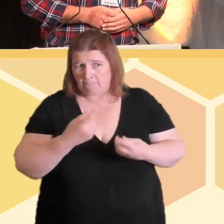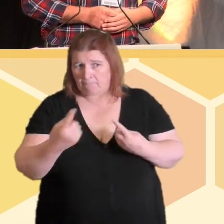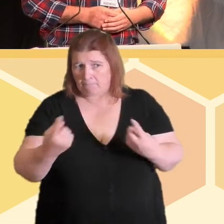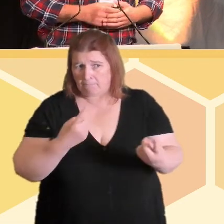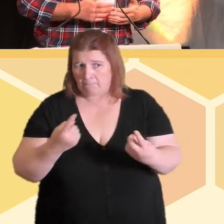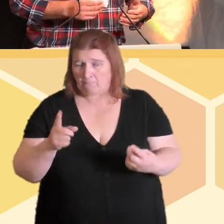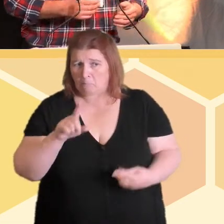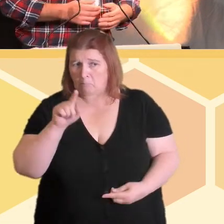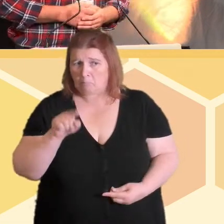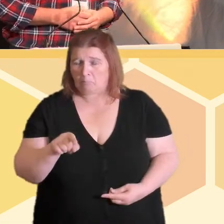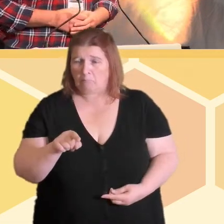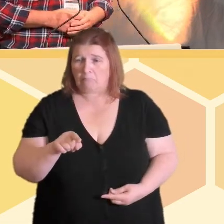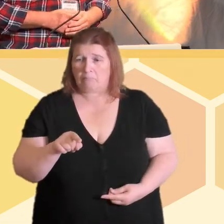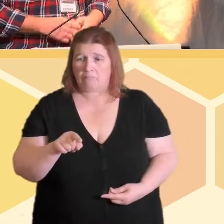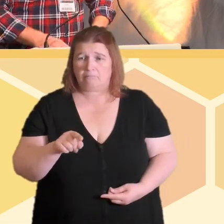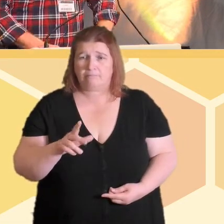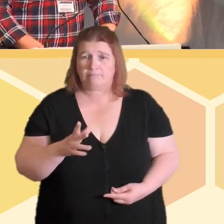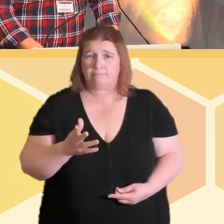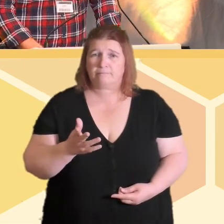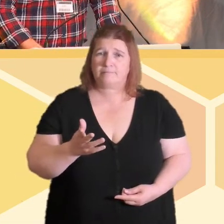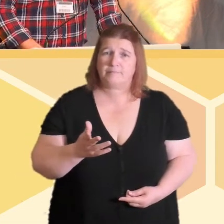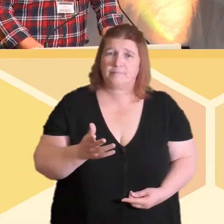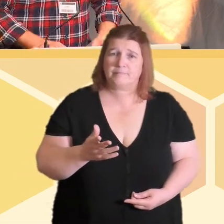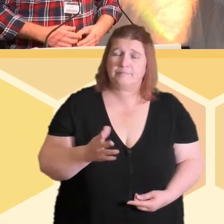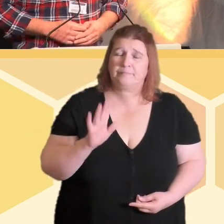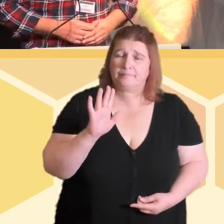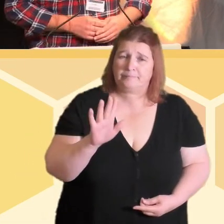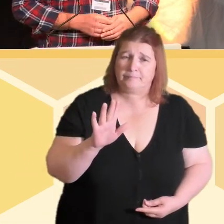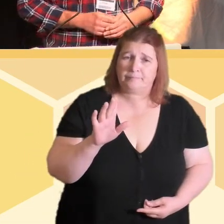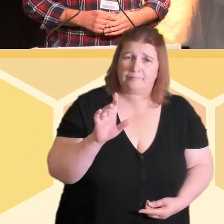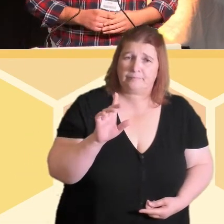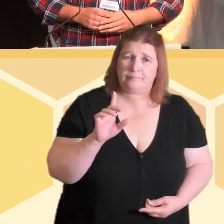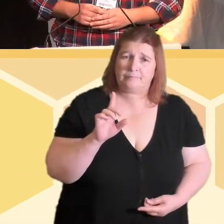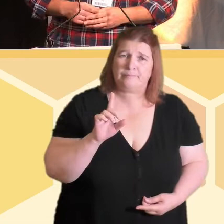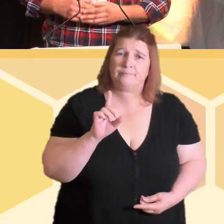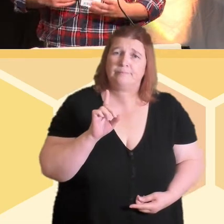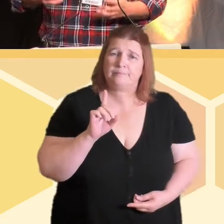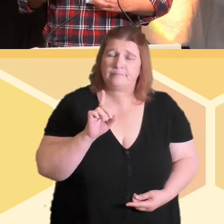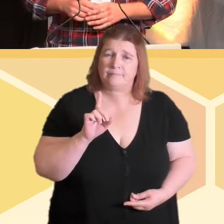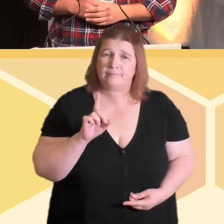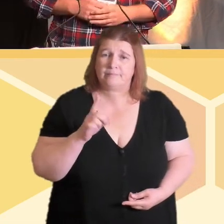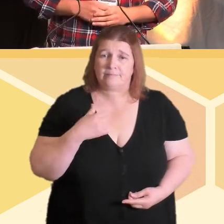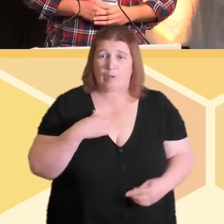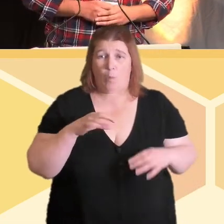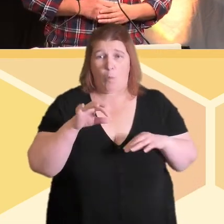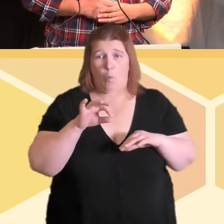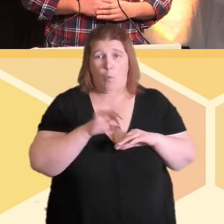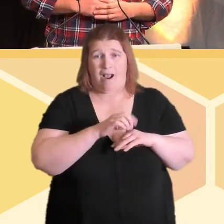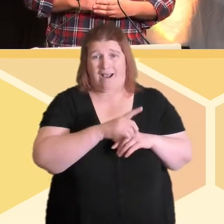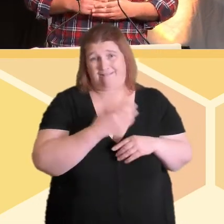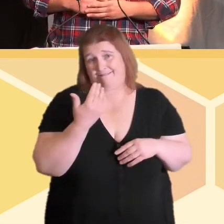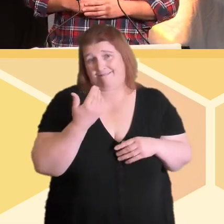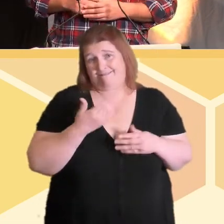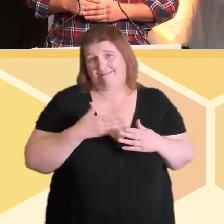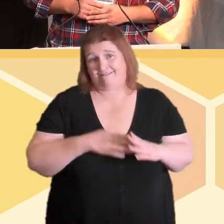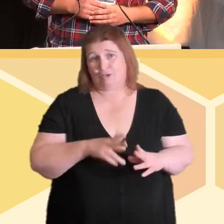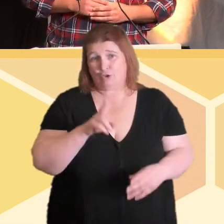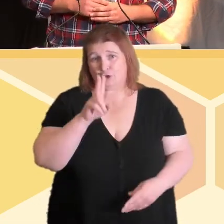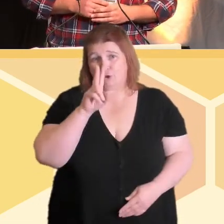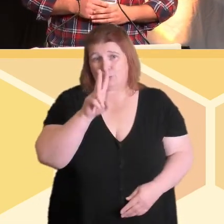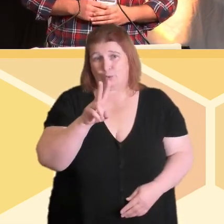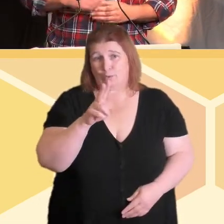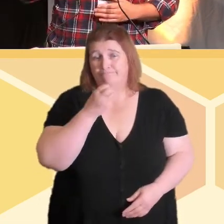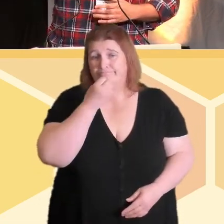Well, if you can indulge me for just a moment. My beautiful wife has given birth to two